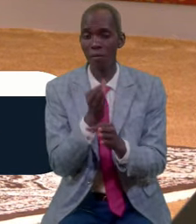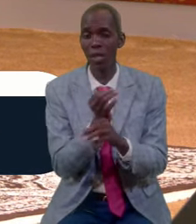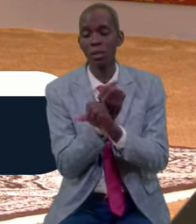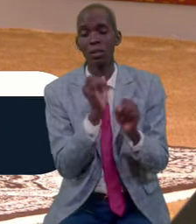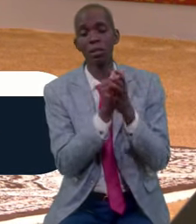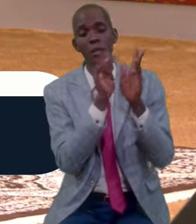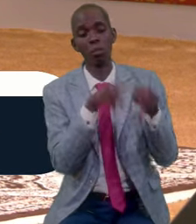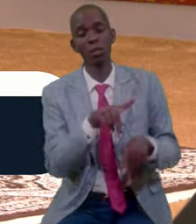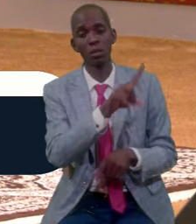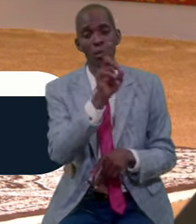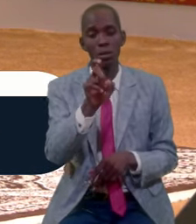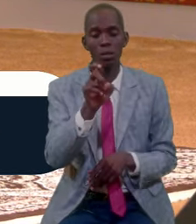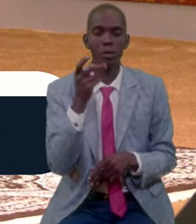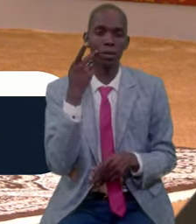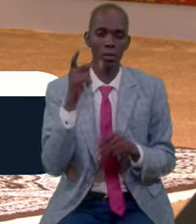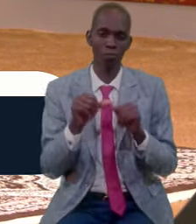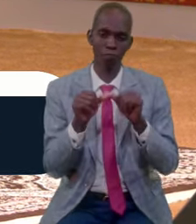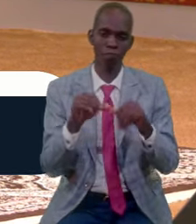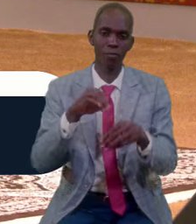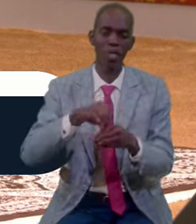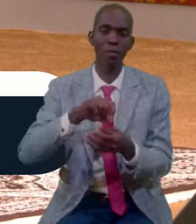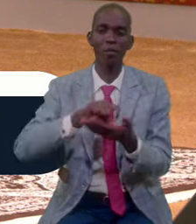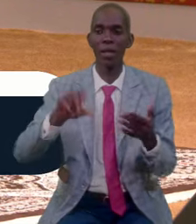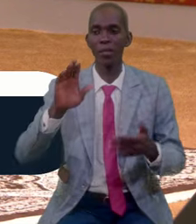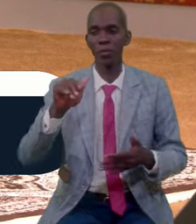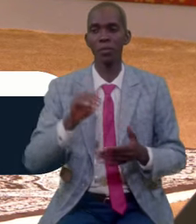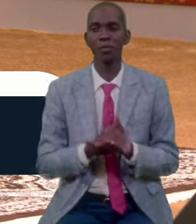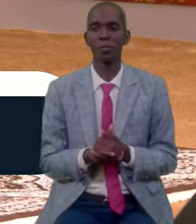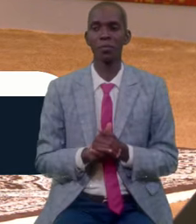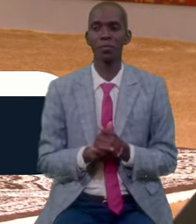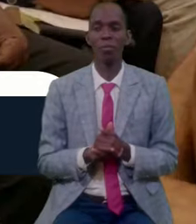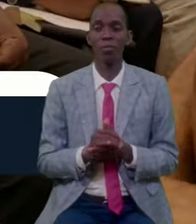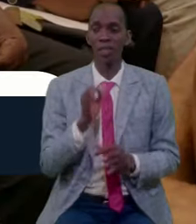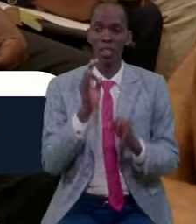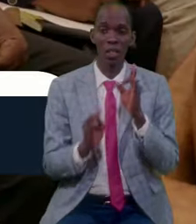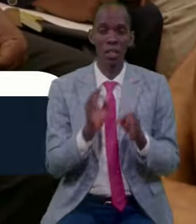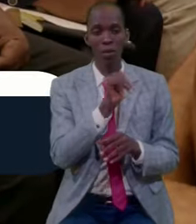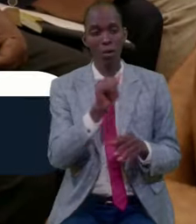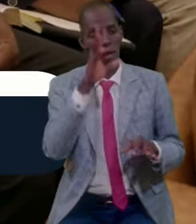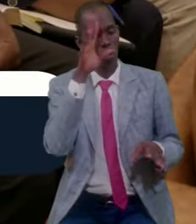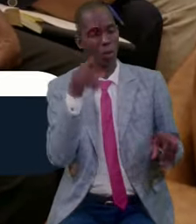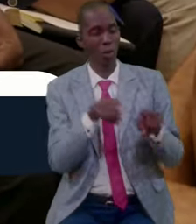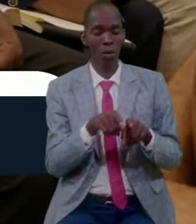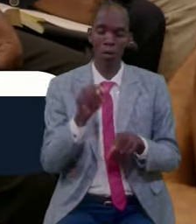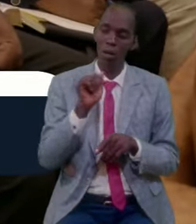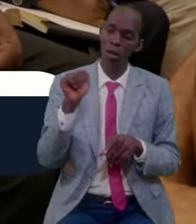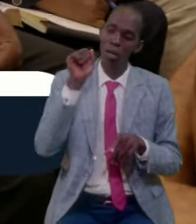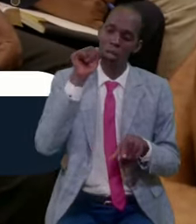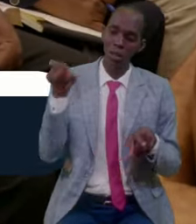him? Look at verse 15. In verse 15, if a brother or sister